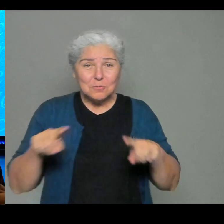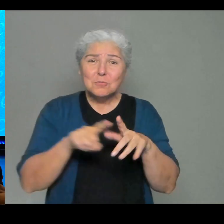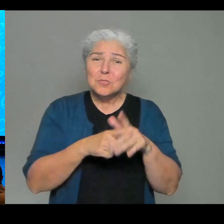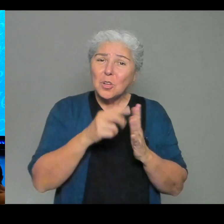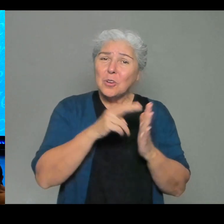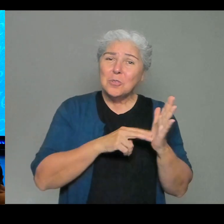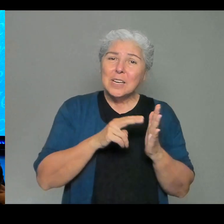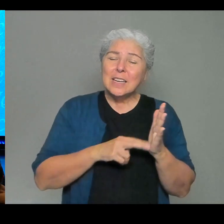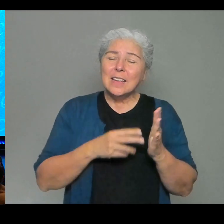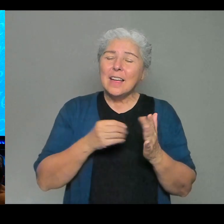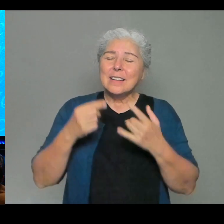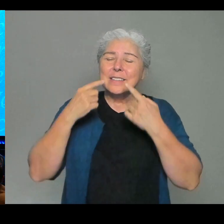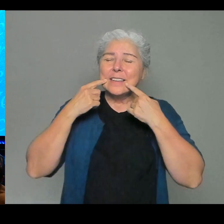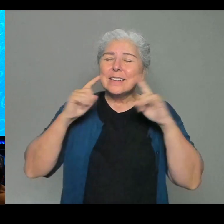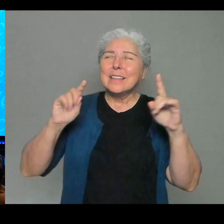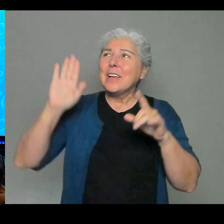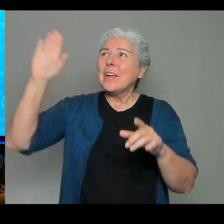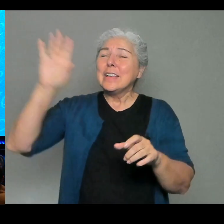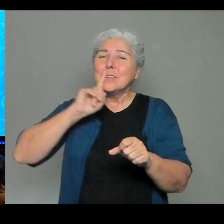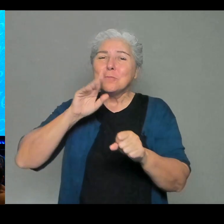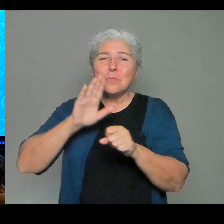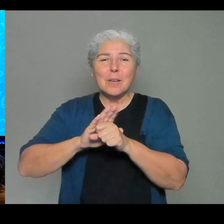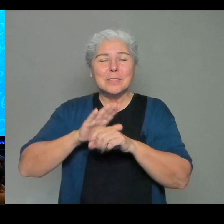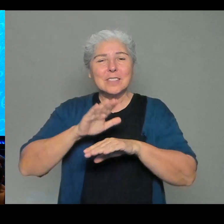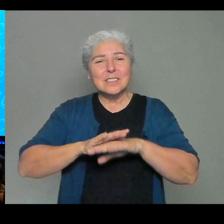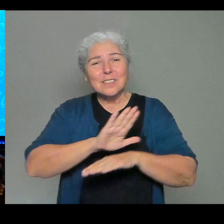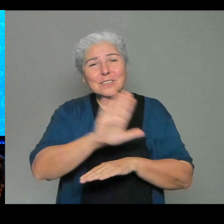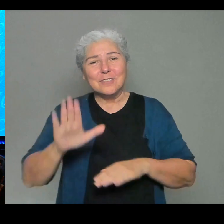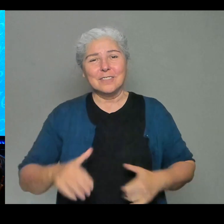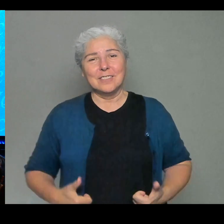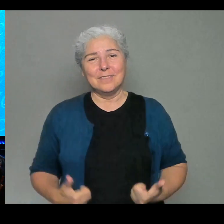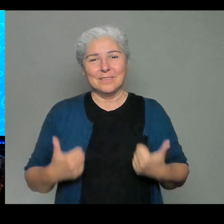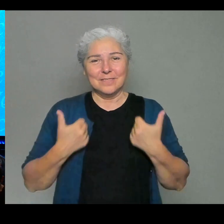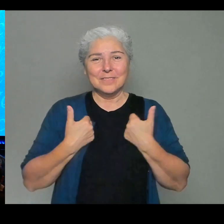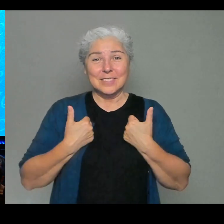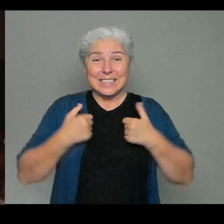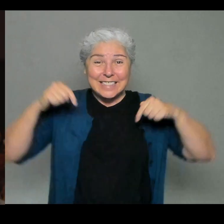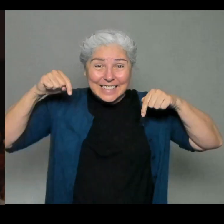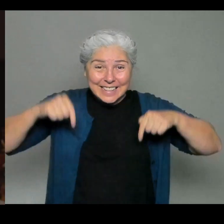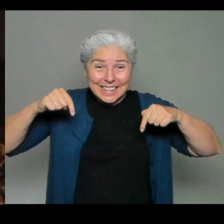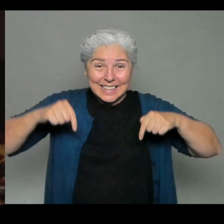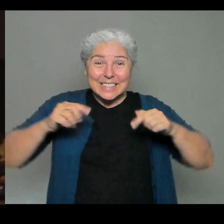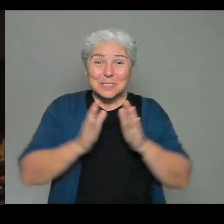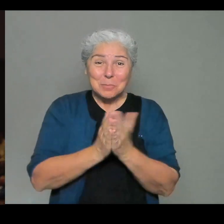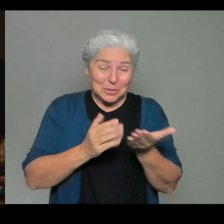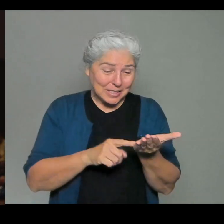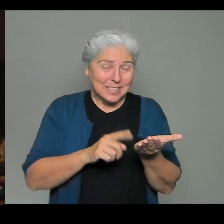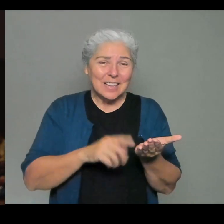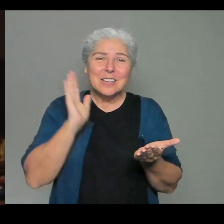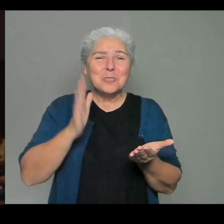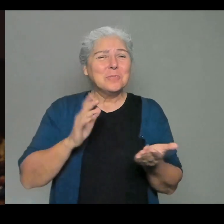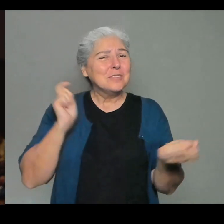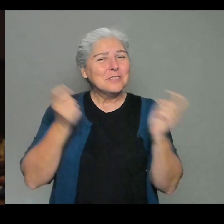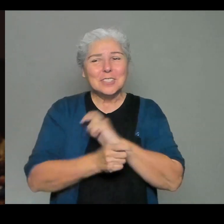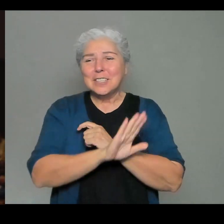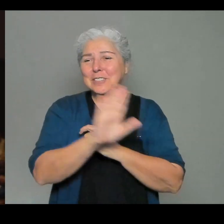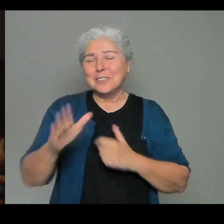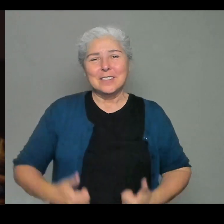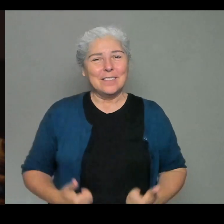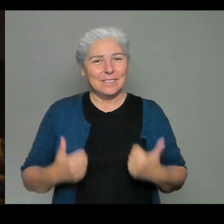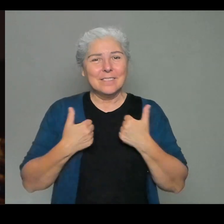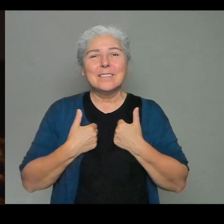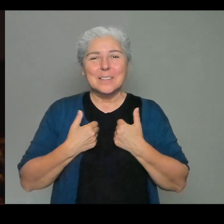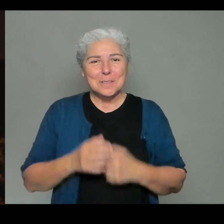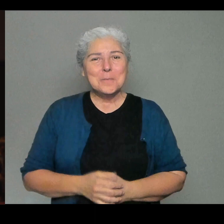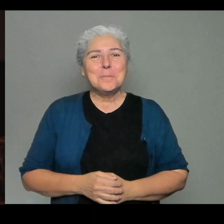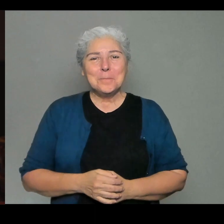and declare God's promises over your life. This book will change